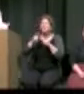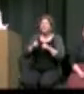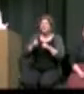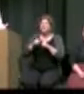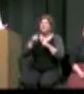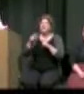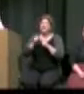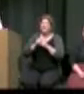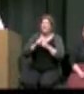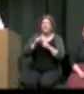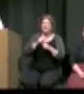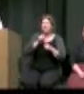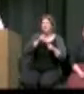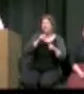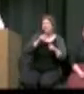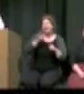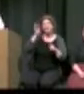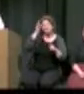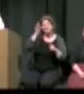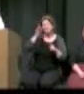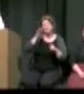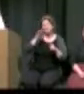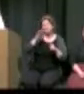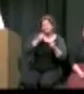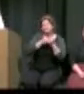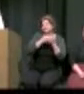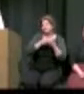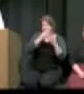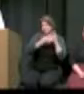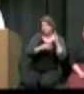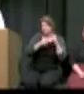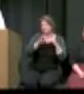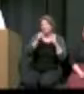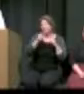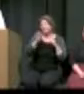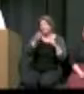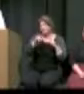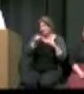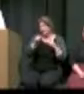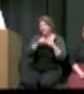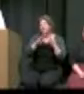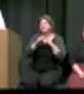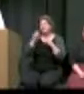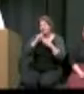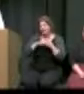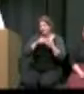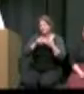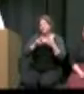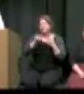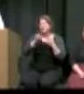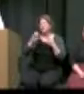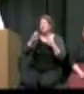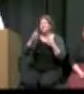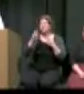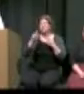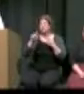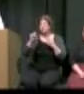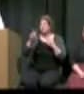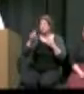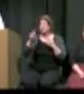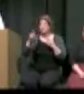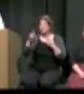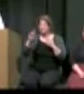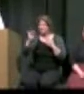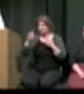the non-federal sponsors that are listed here. We have Ohio EPA, City of Akron, Northeast Regional Sewer